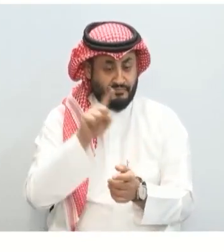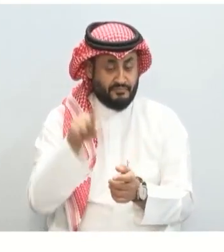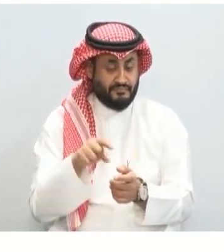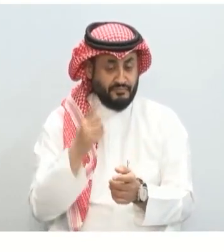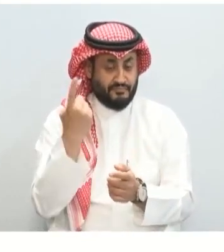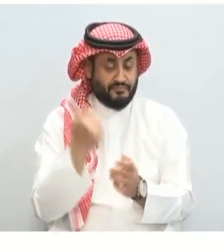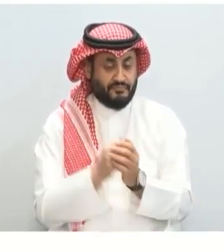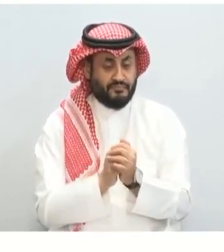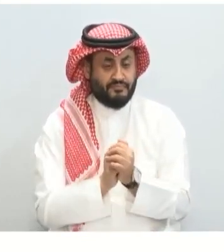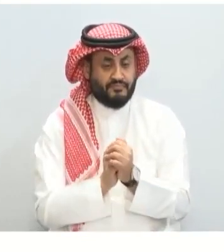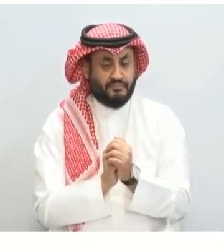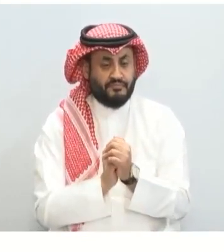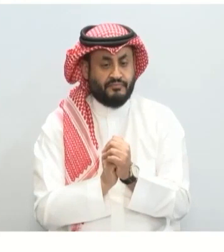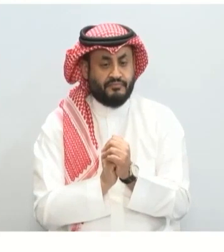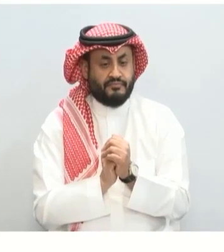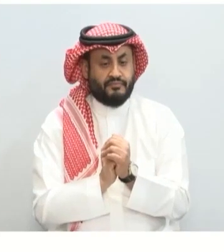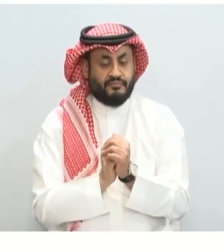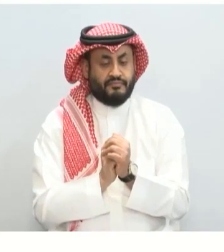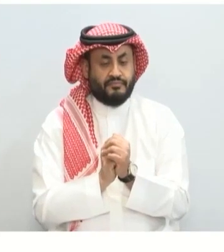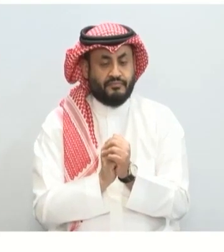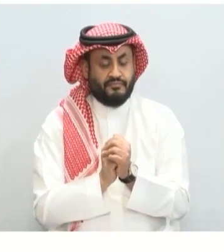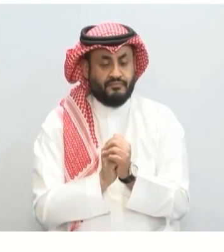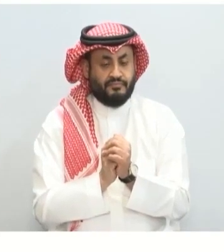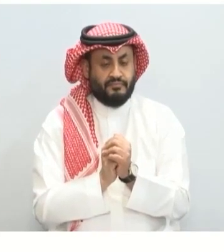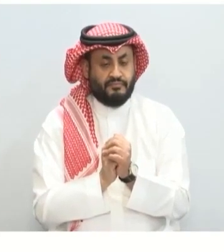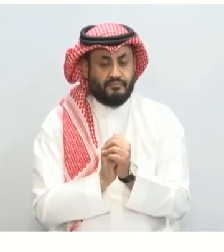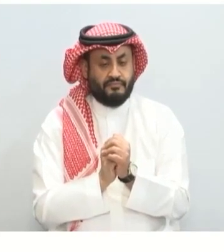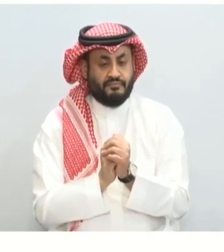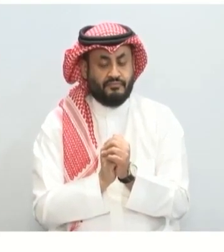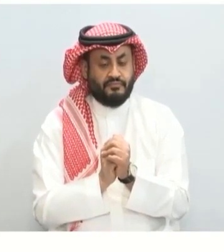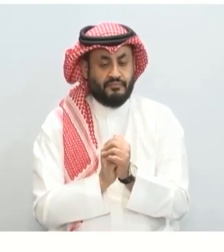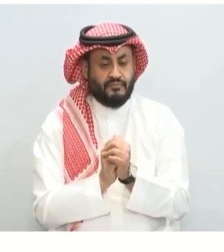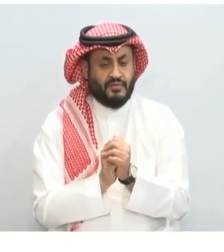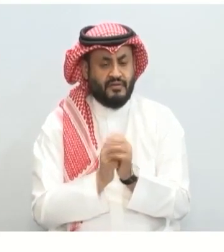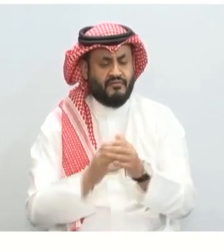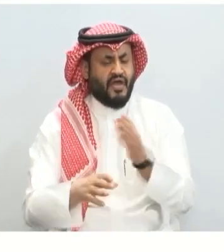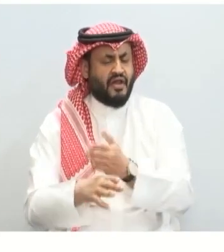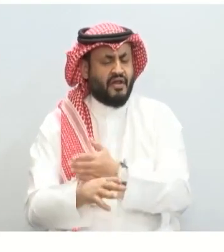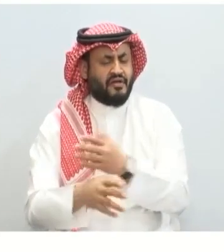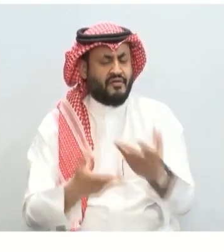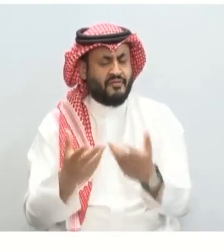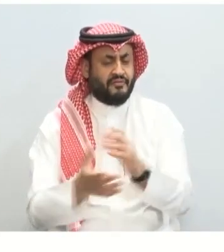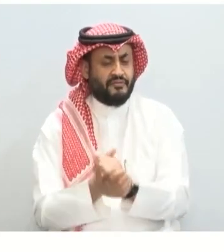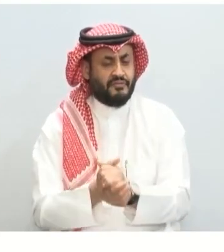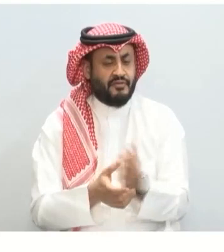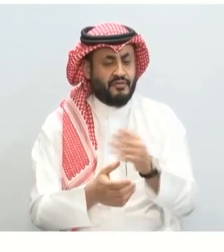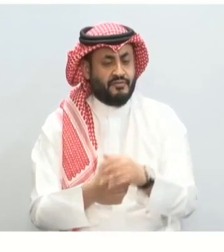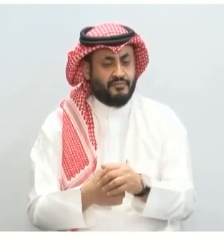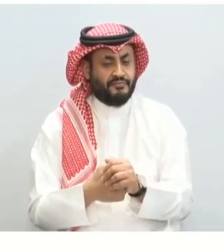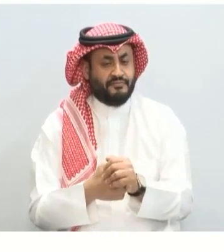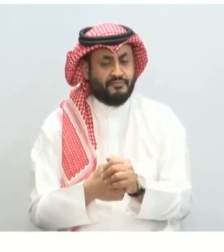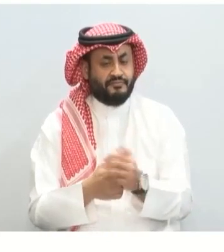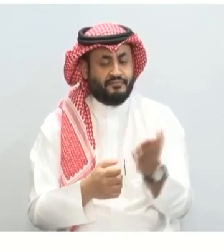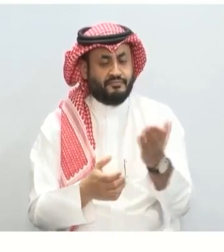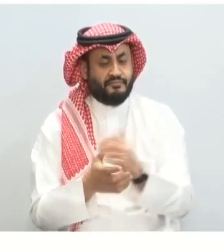Fadwa went a lot? Does Nawal assume that Fadwa went to a lot of trouble to cook the meal? What does Nawal say?